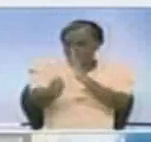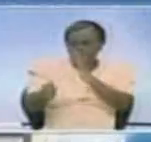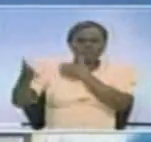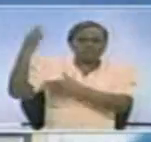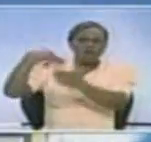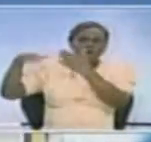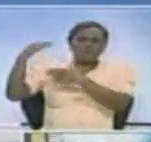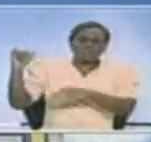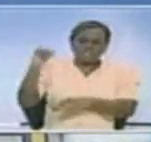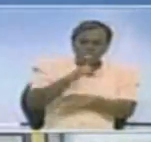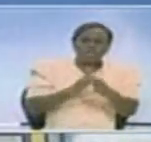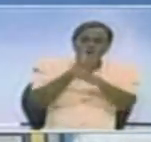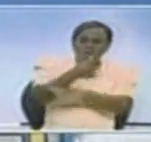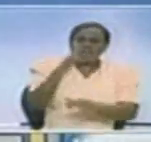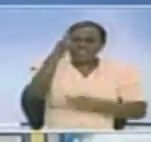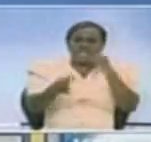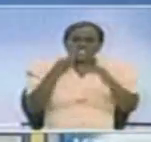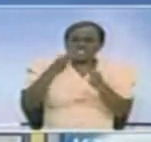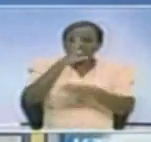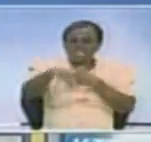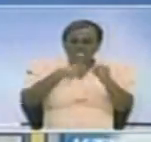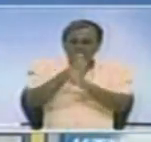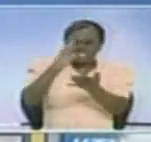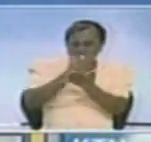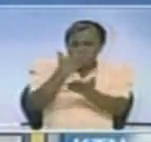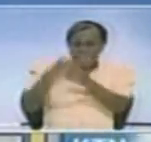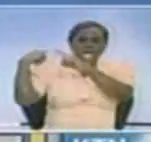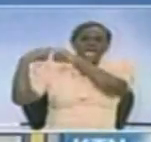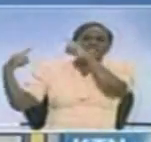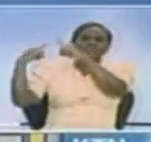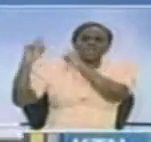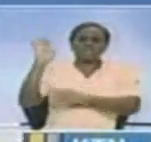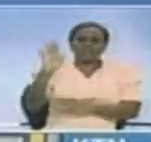who has lived in the country for over 33 years, sharing his experience on what's going on in the country.